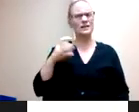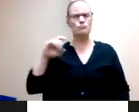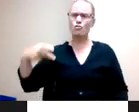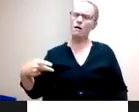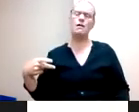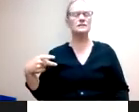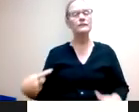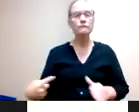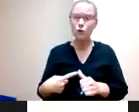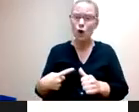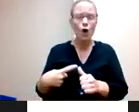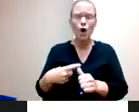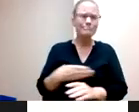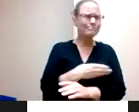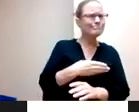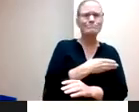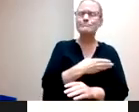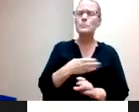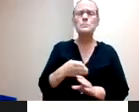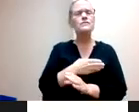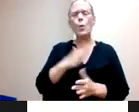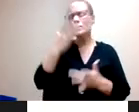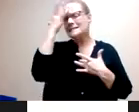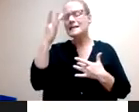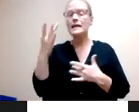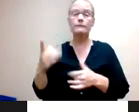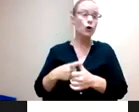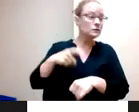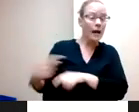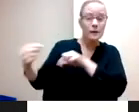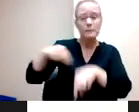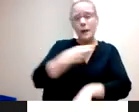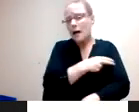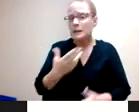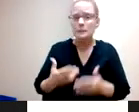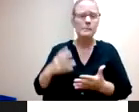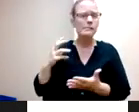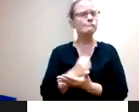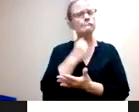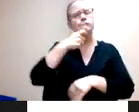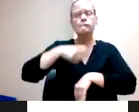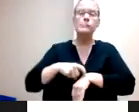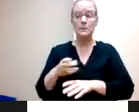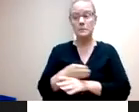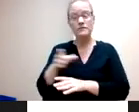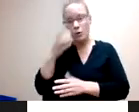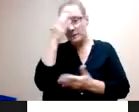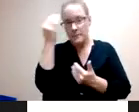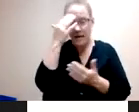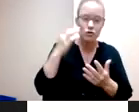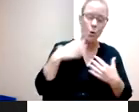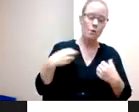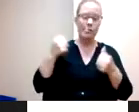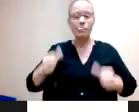outpatient, when they first come to the hospital in the emergency room, when before they've had delirium or go to the